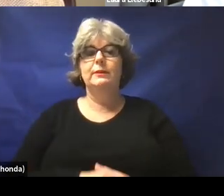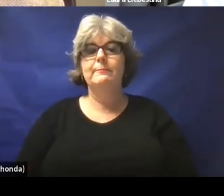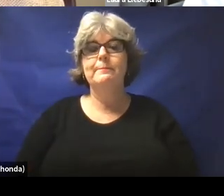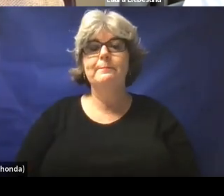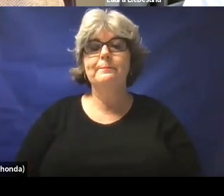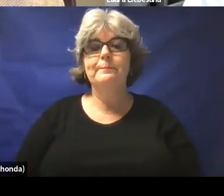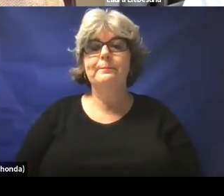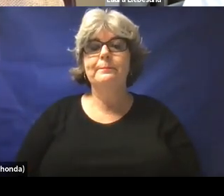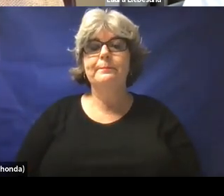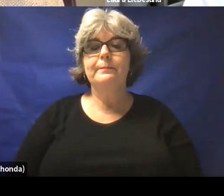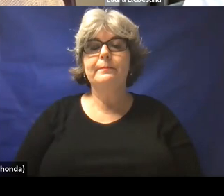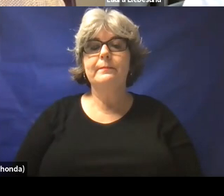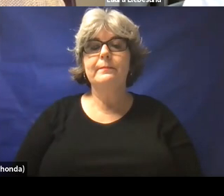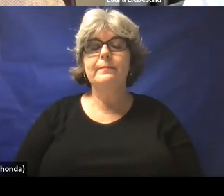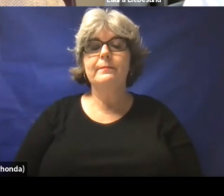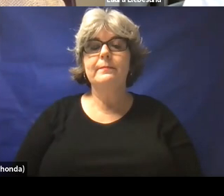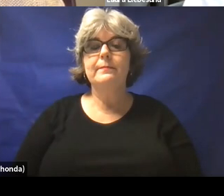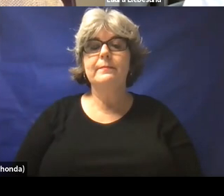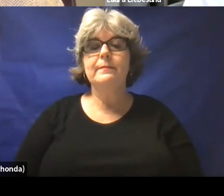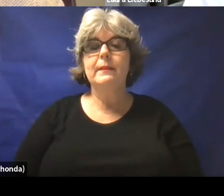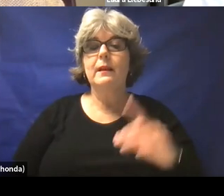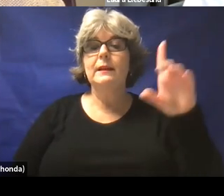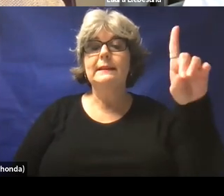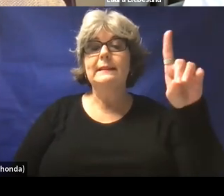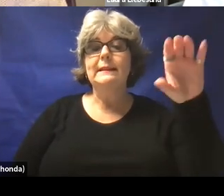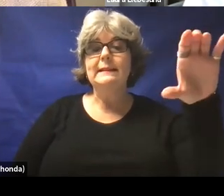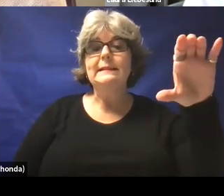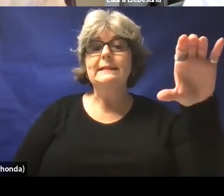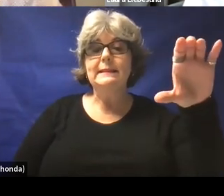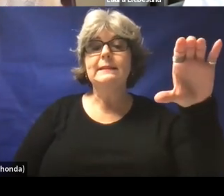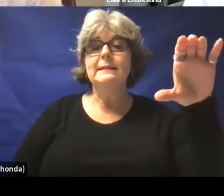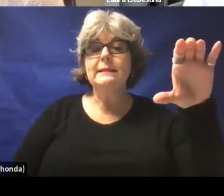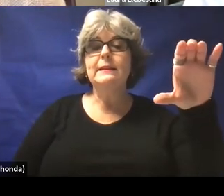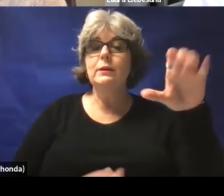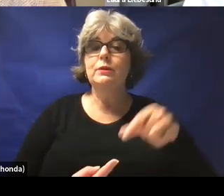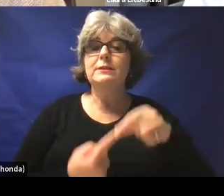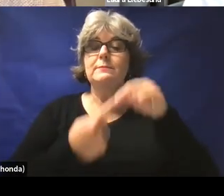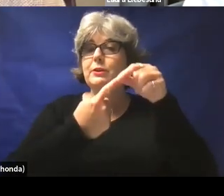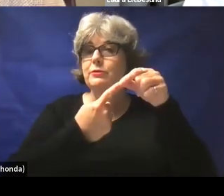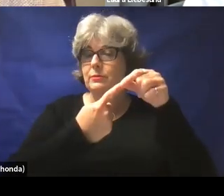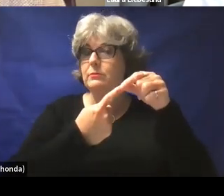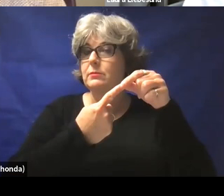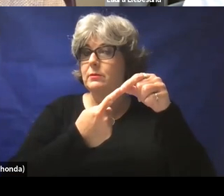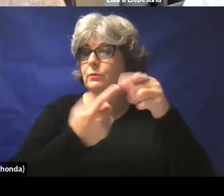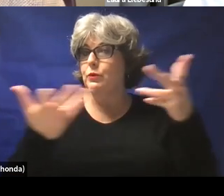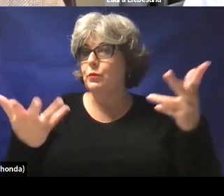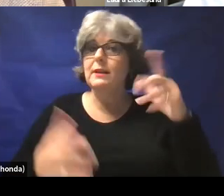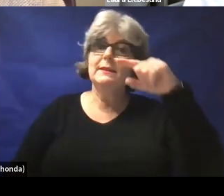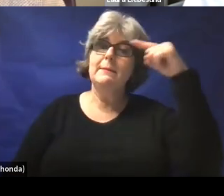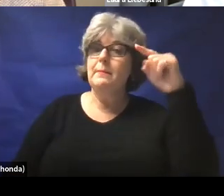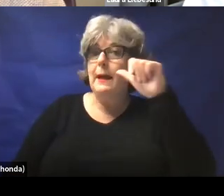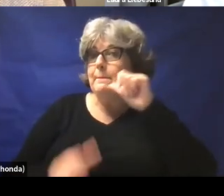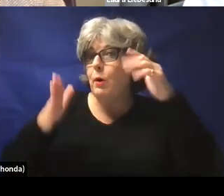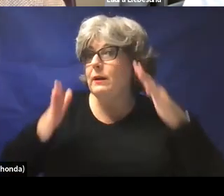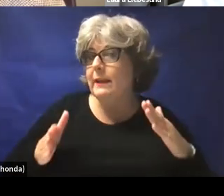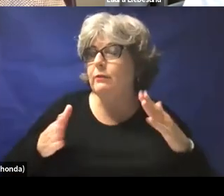know, one thing that I learned that DC was unique about DC cocktail culture was that Black bartenders were